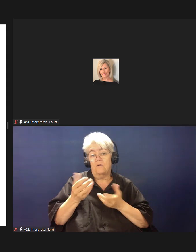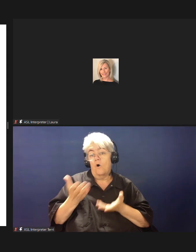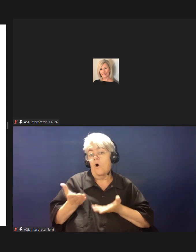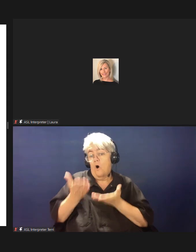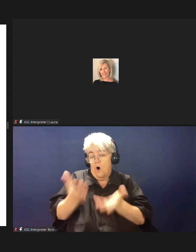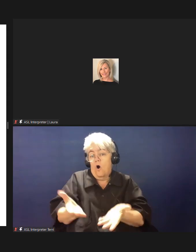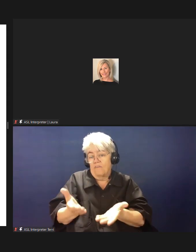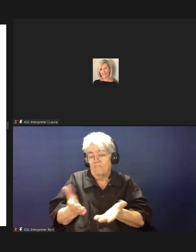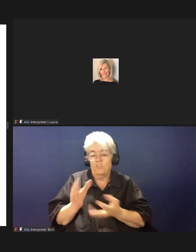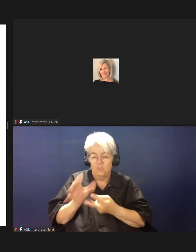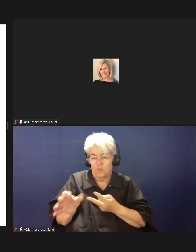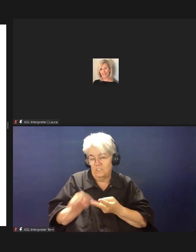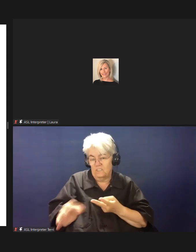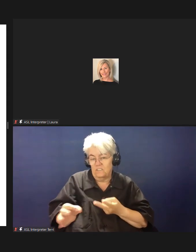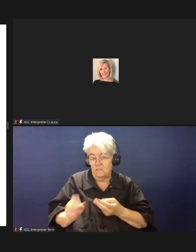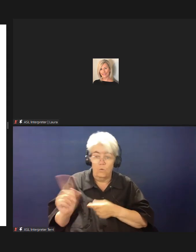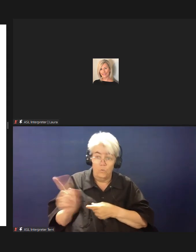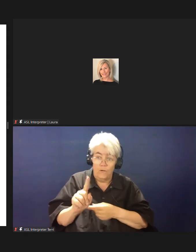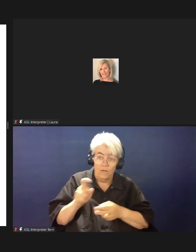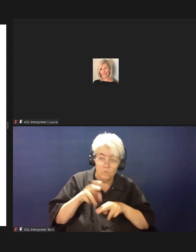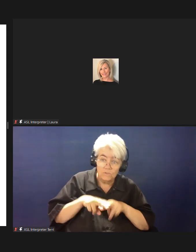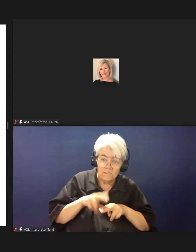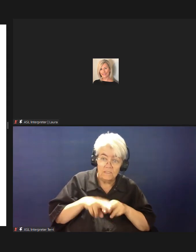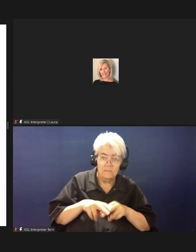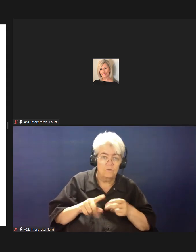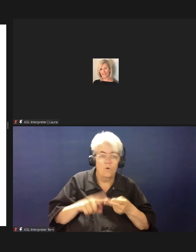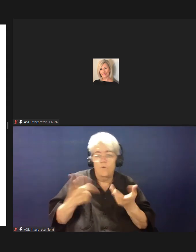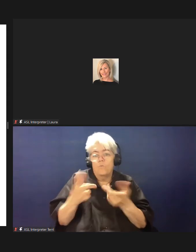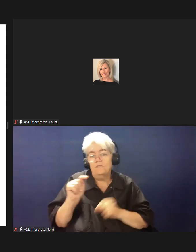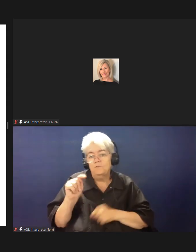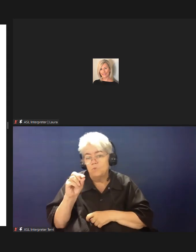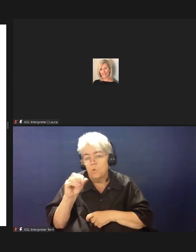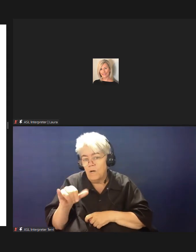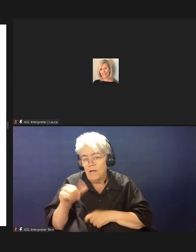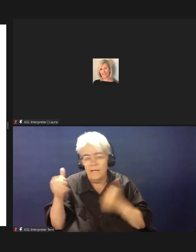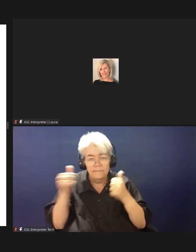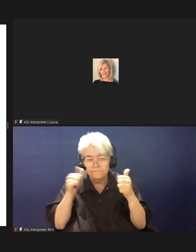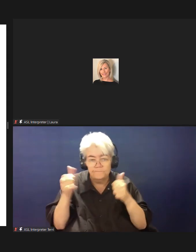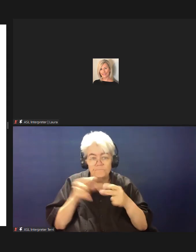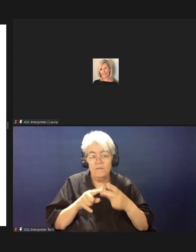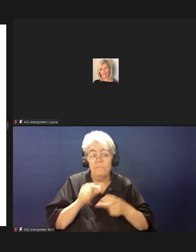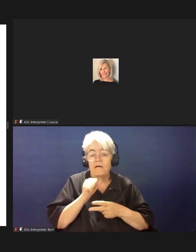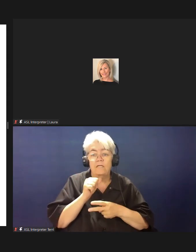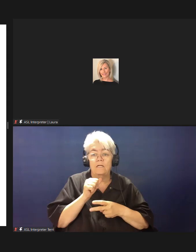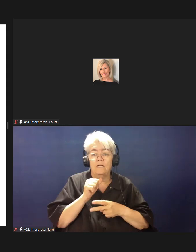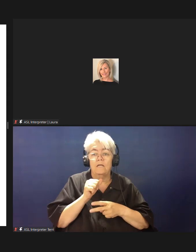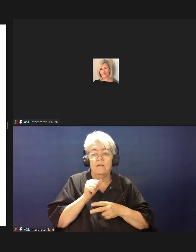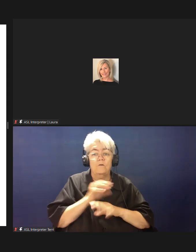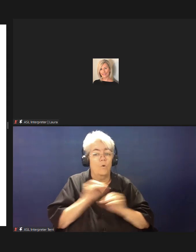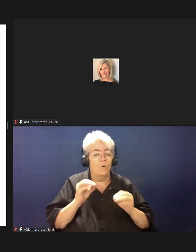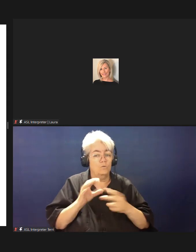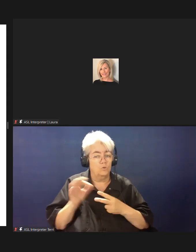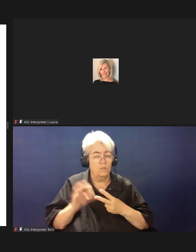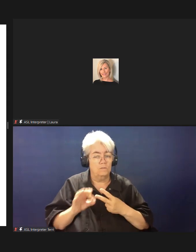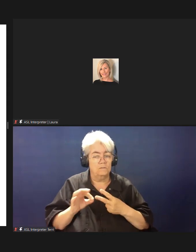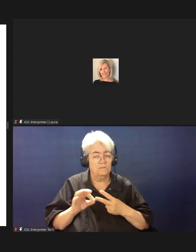choices about where to sit or what toy to play with, but not a choice about whether to be screened or not.